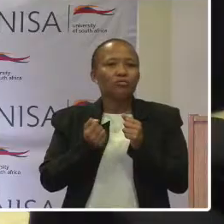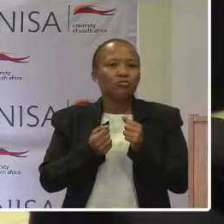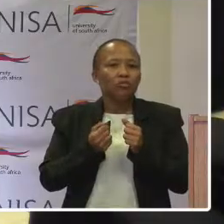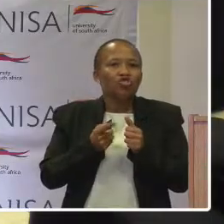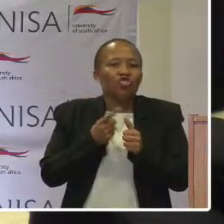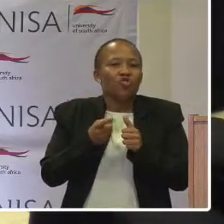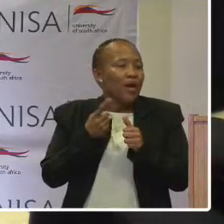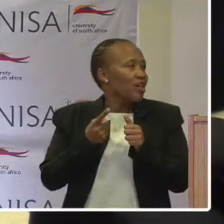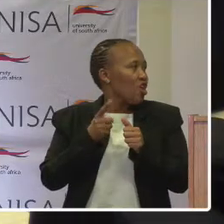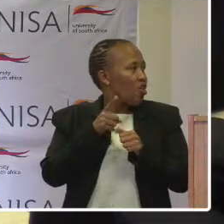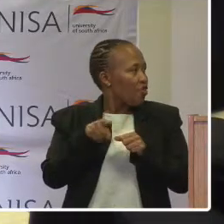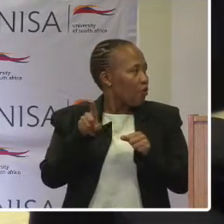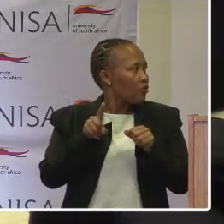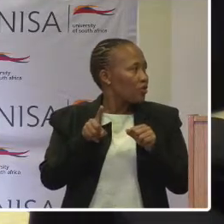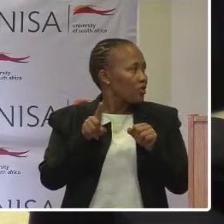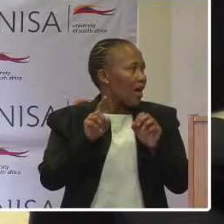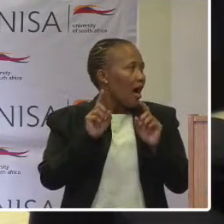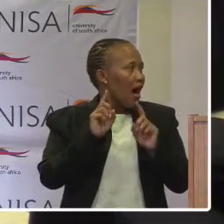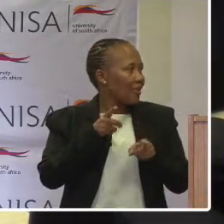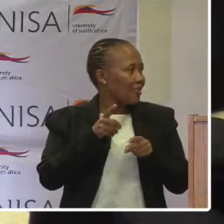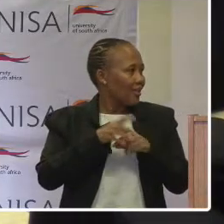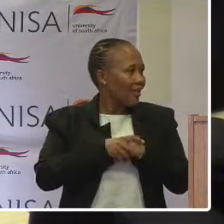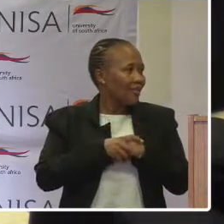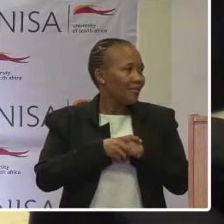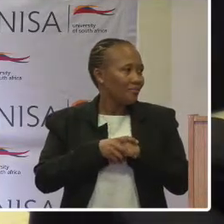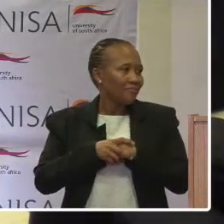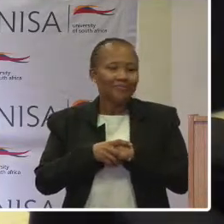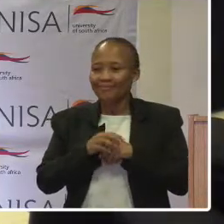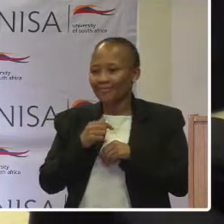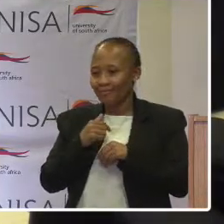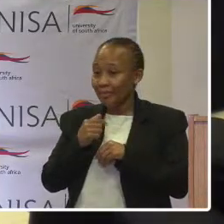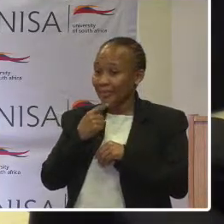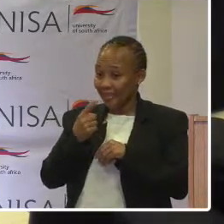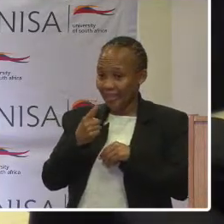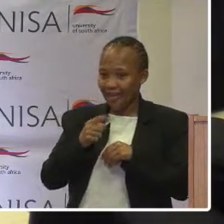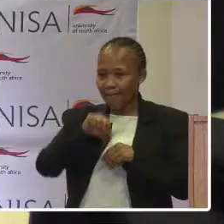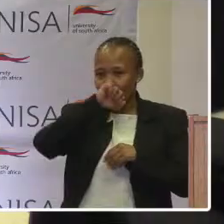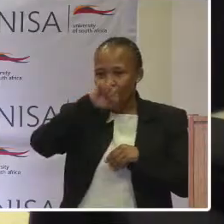Can I just say something? I love my job.